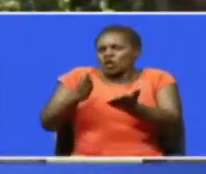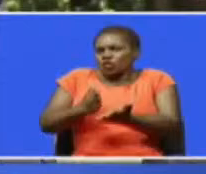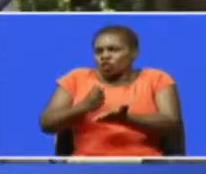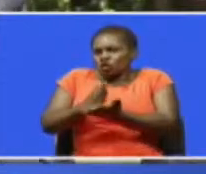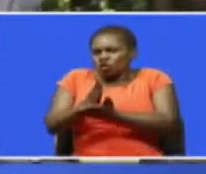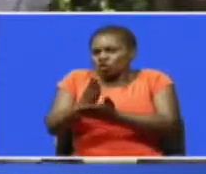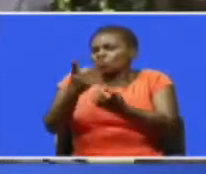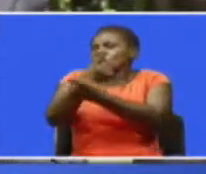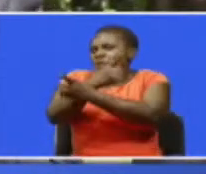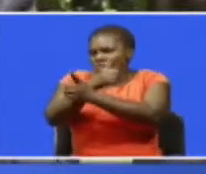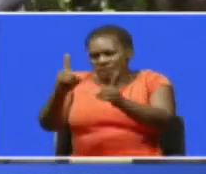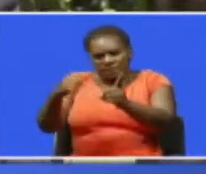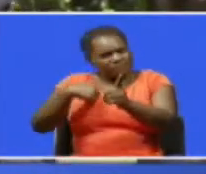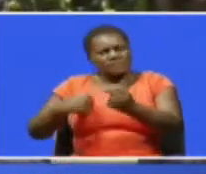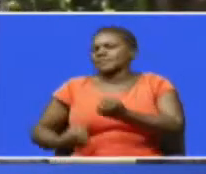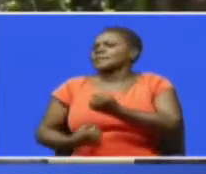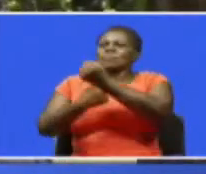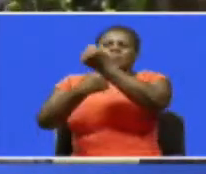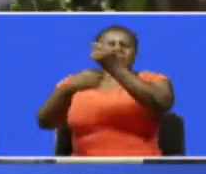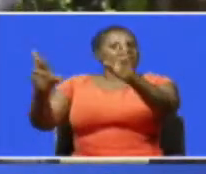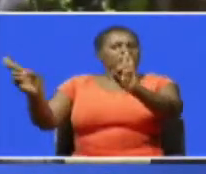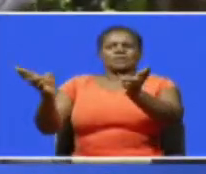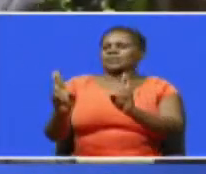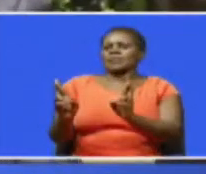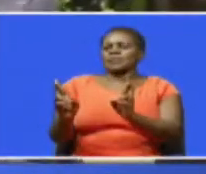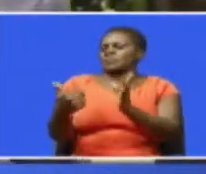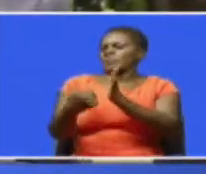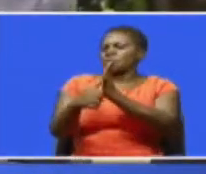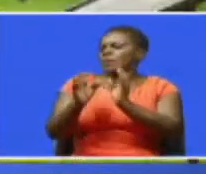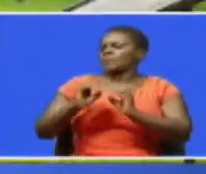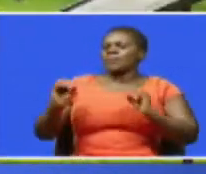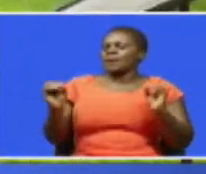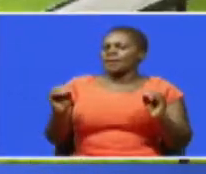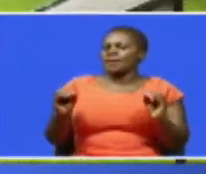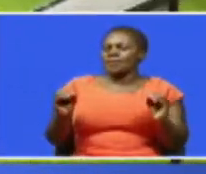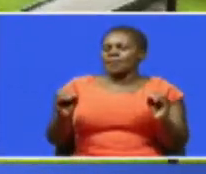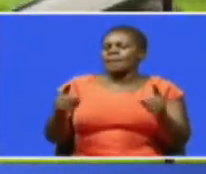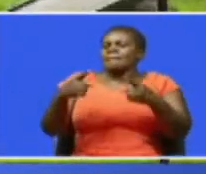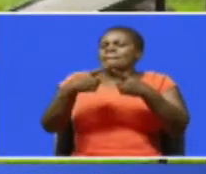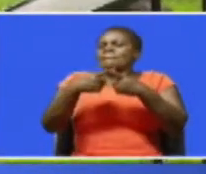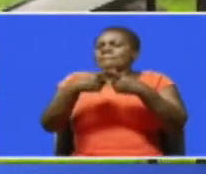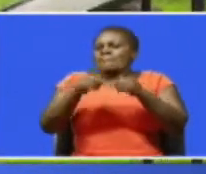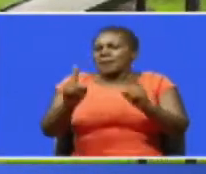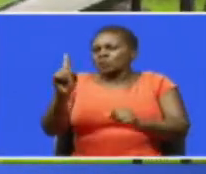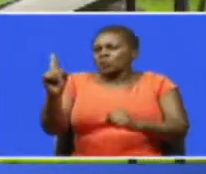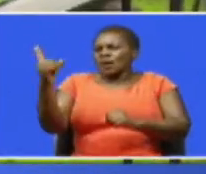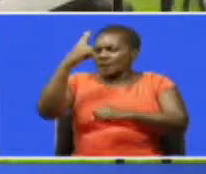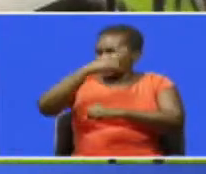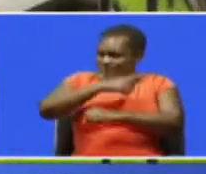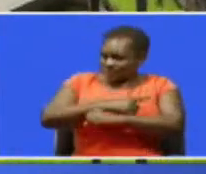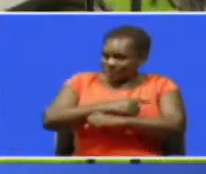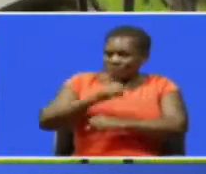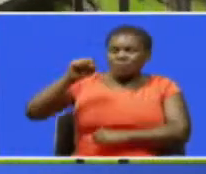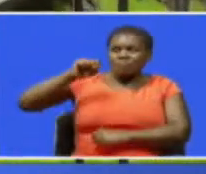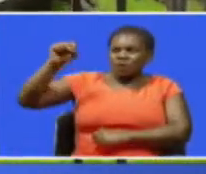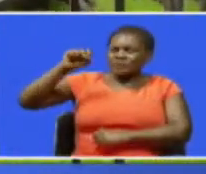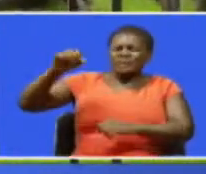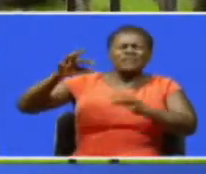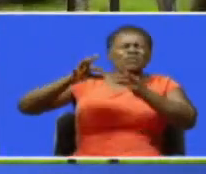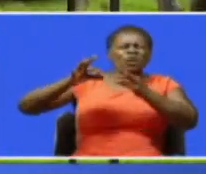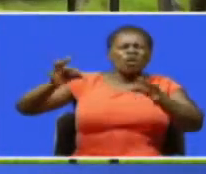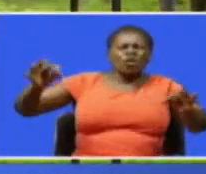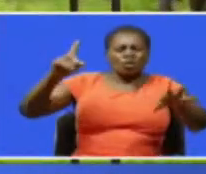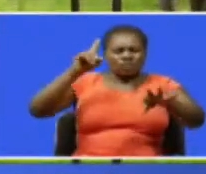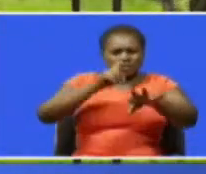kwa njia ya demokrasia, mimi niko tayari kuunga huyo mwingine mkono. Nevertheless, a single day, they say, is a long time in